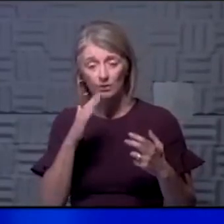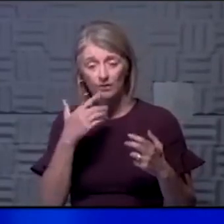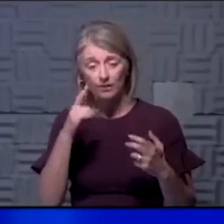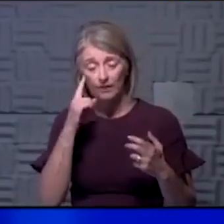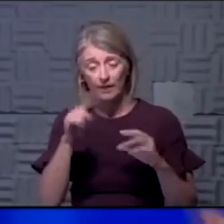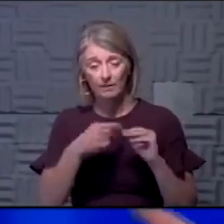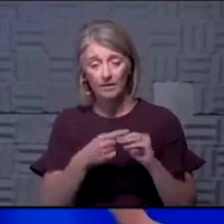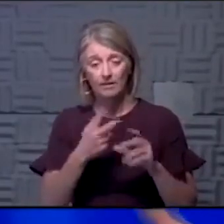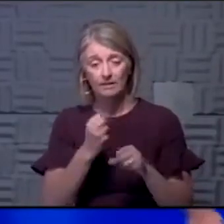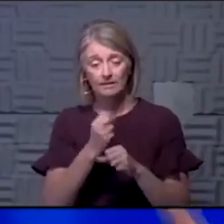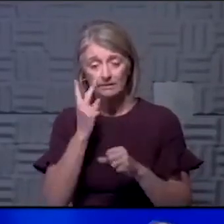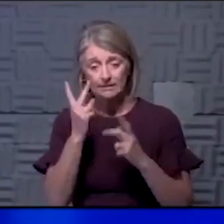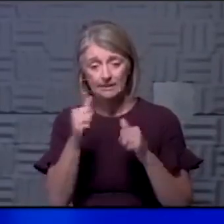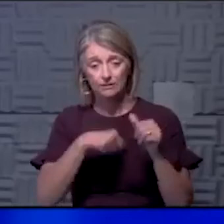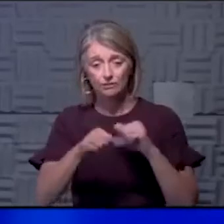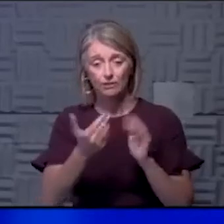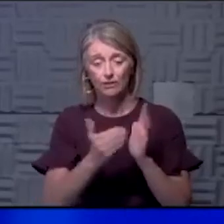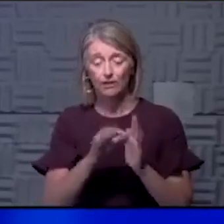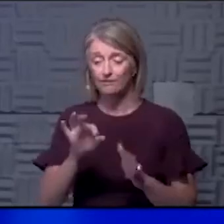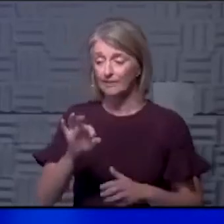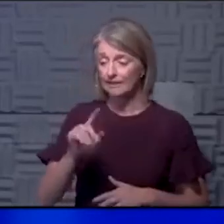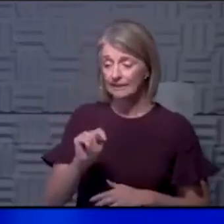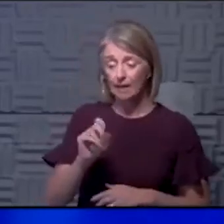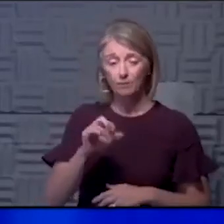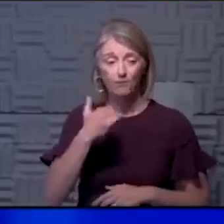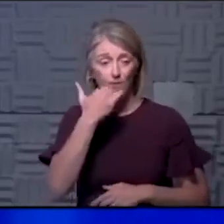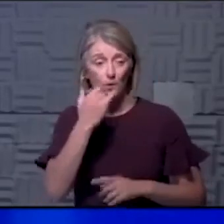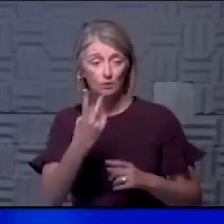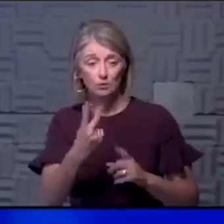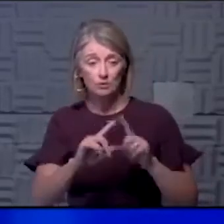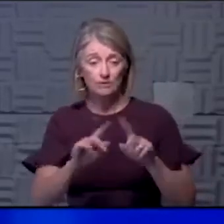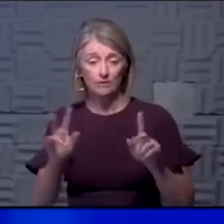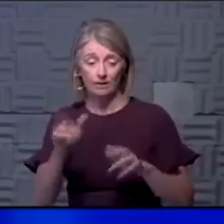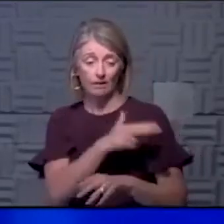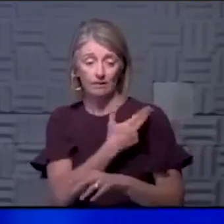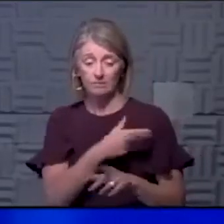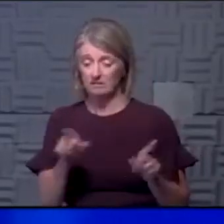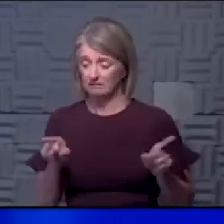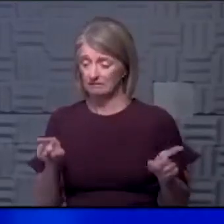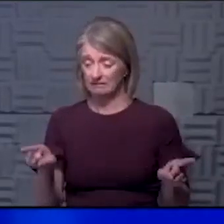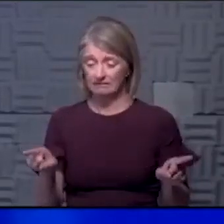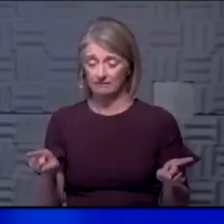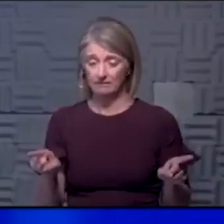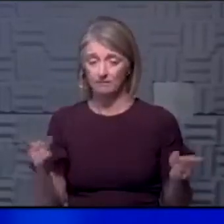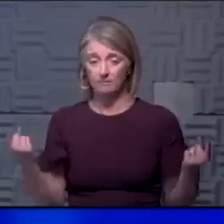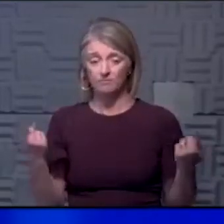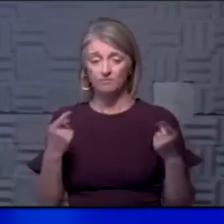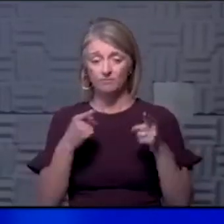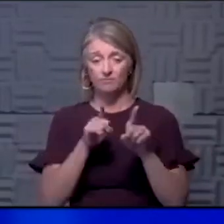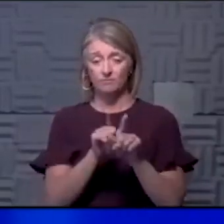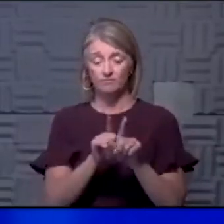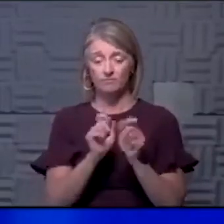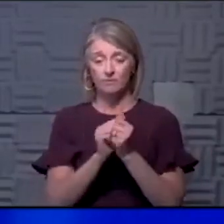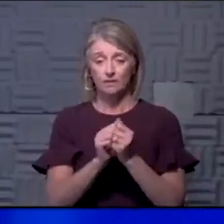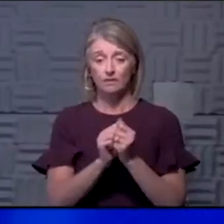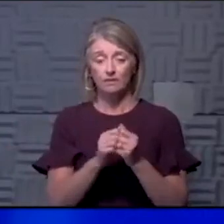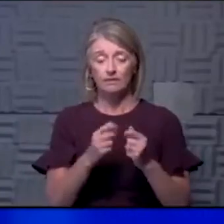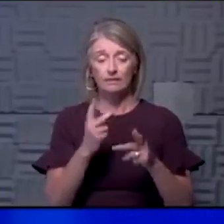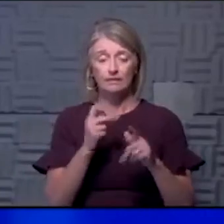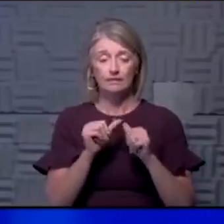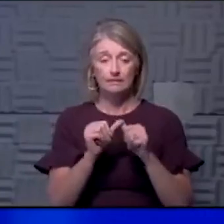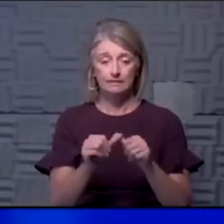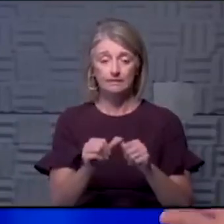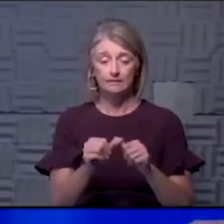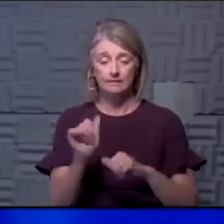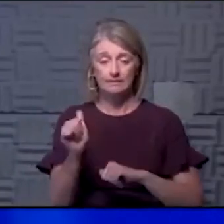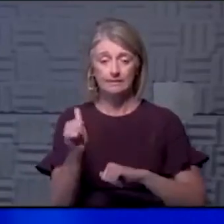opposed to having to just do it by FaceTime or on the phone when you're in two different hospitals. But as you do come together, still maintain good infection control, especially within